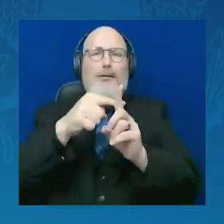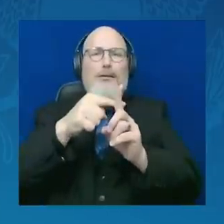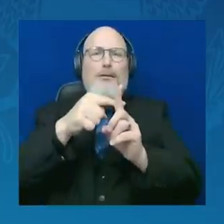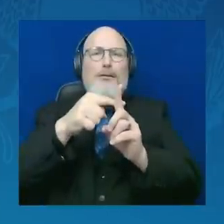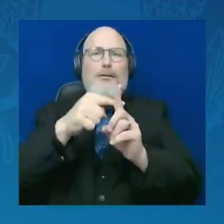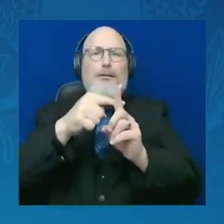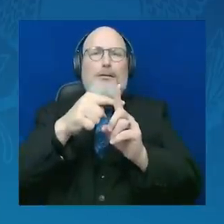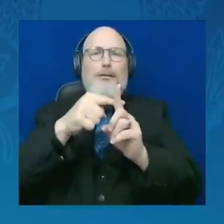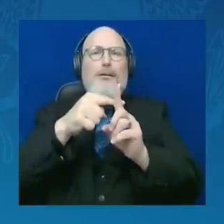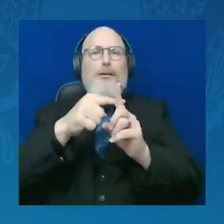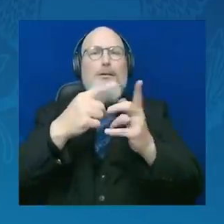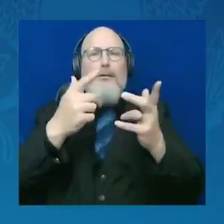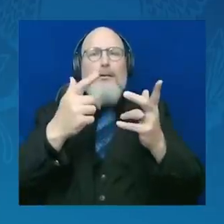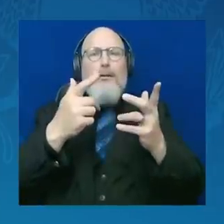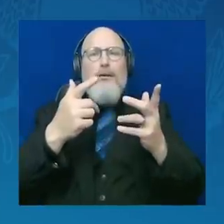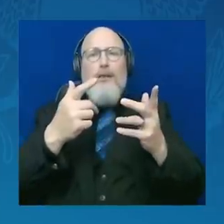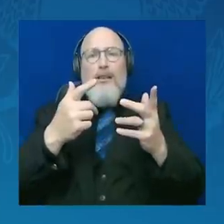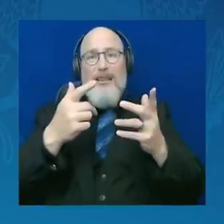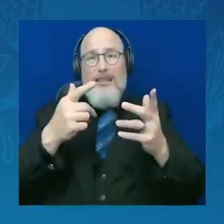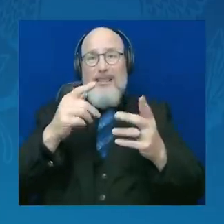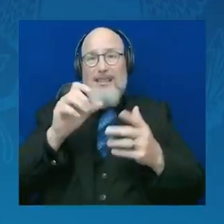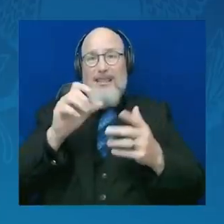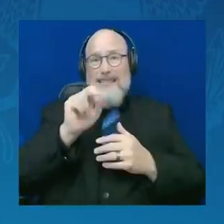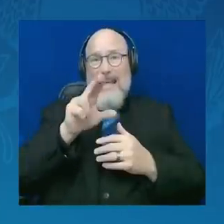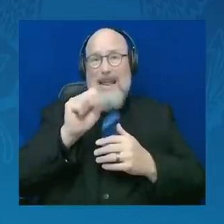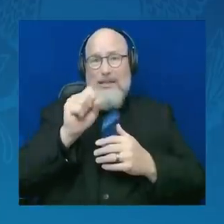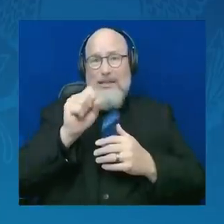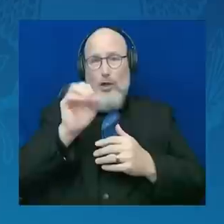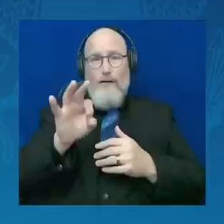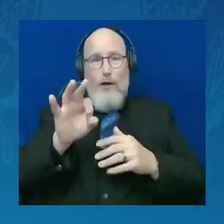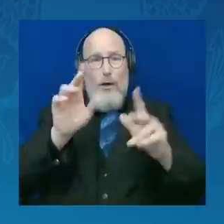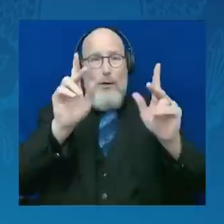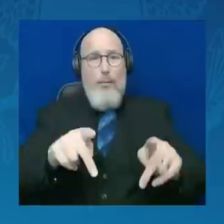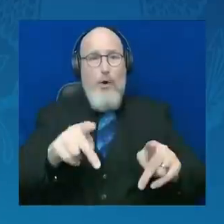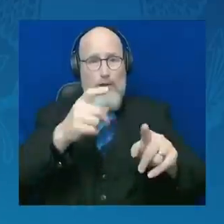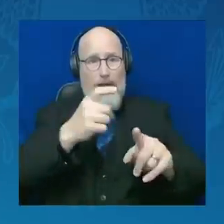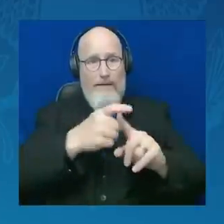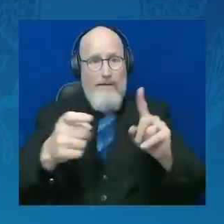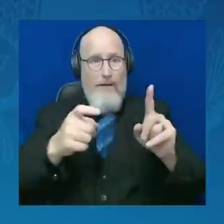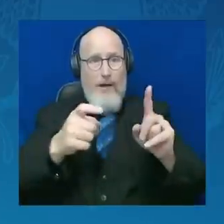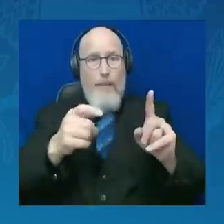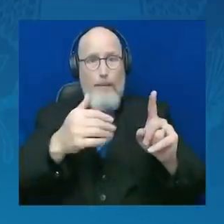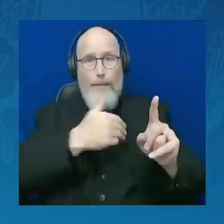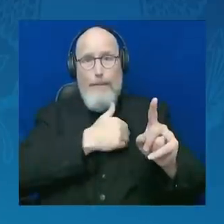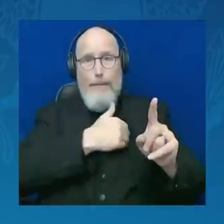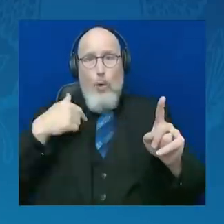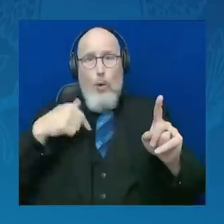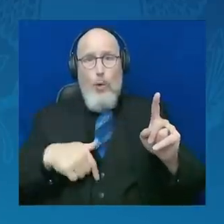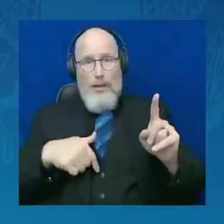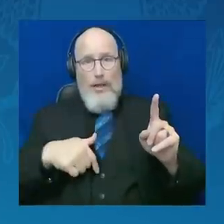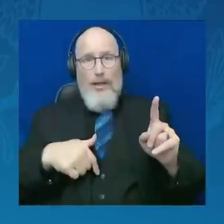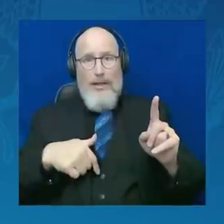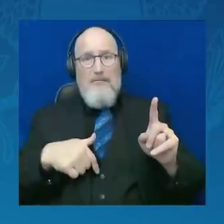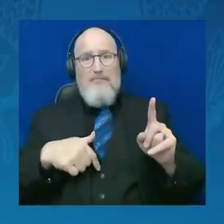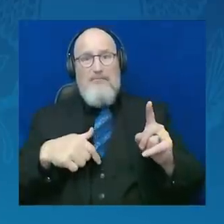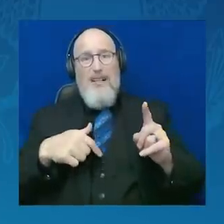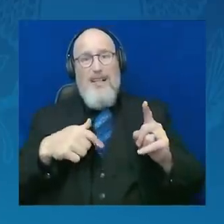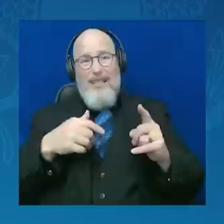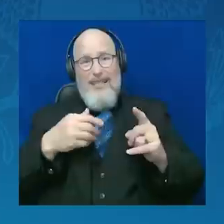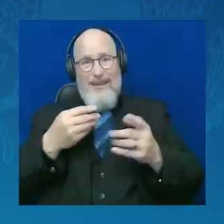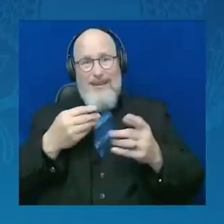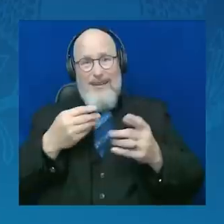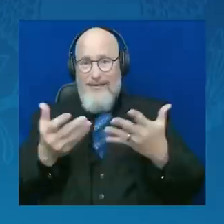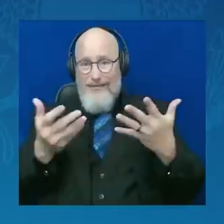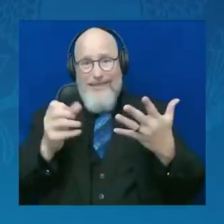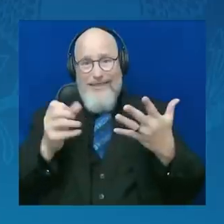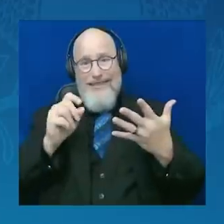material status of an ordinary citizen of Poland is for sure much better than the material status of the living conditions